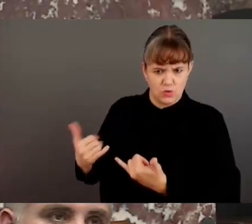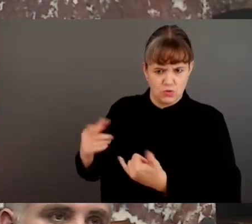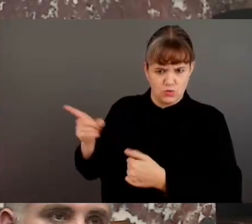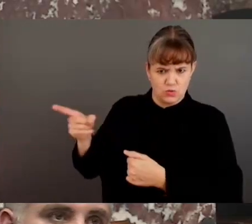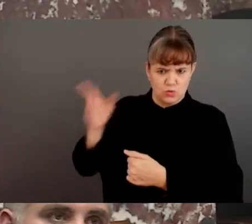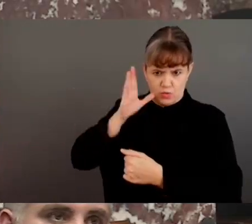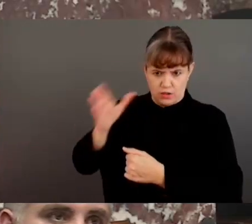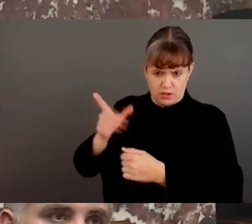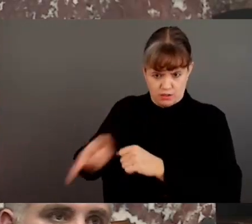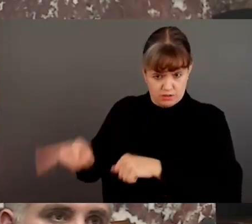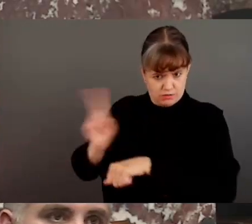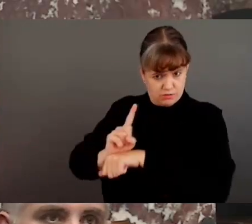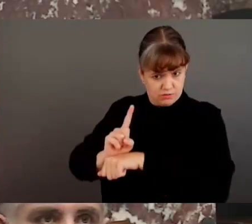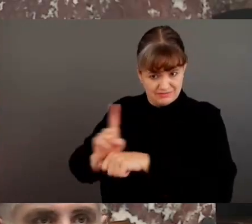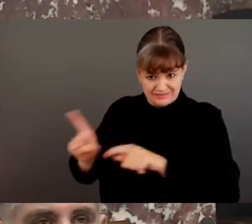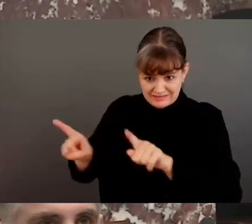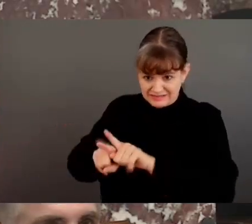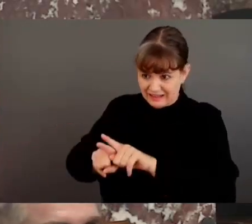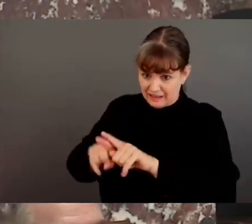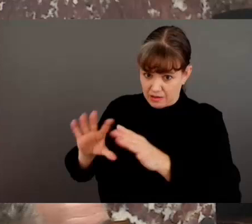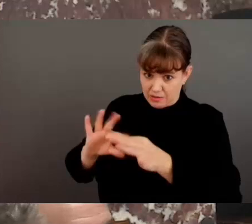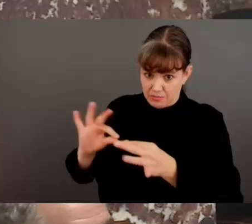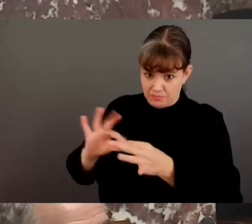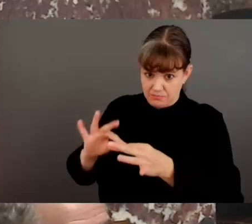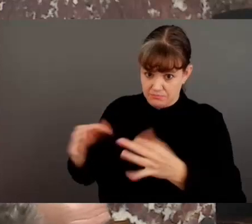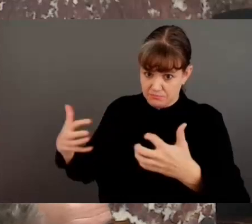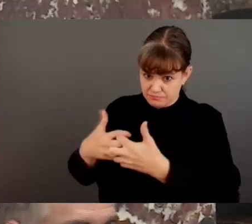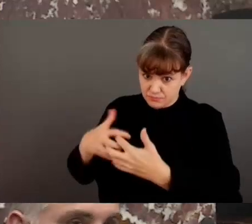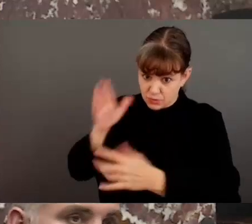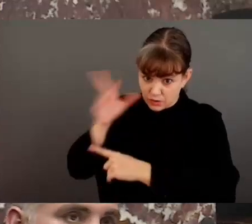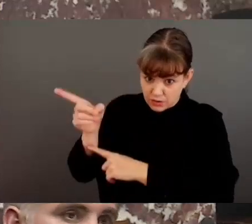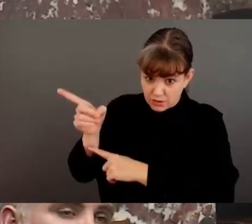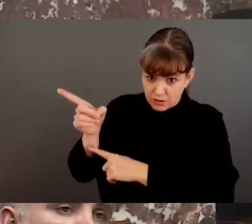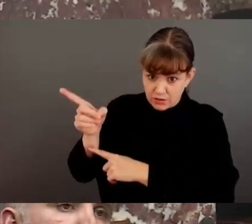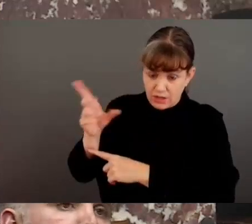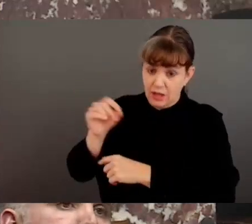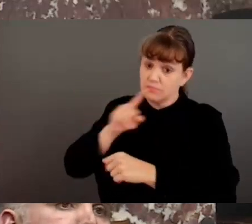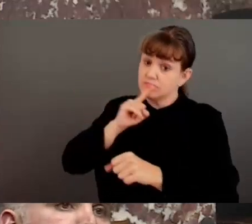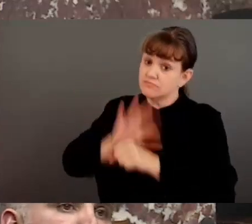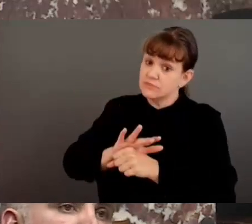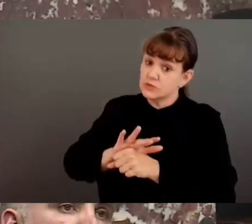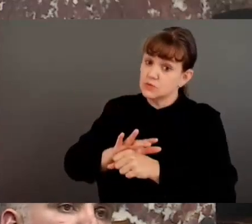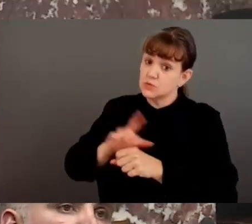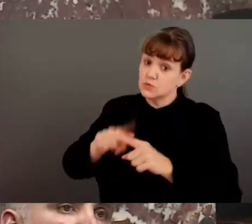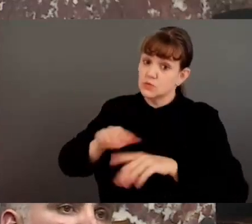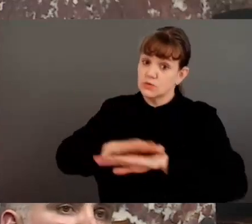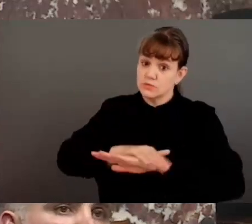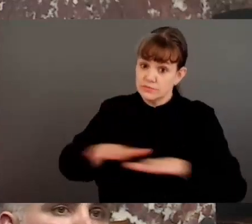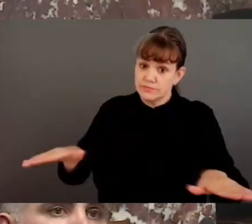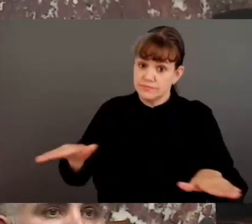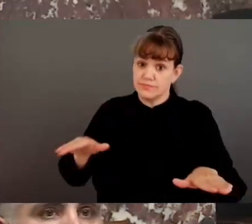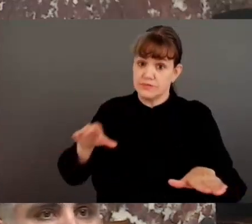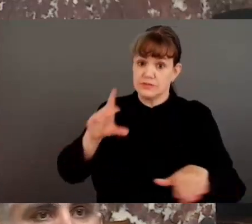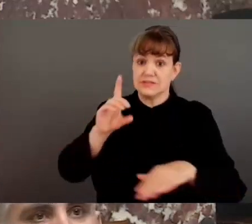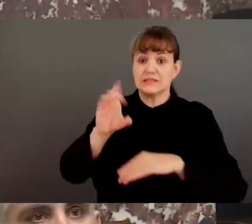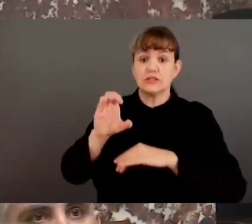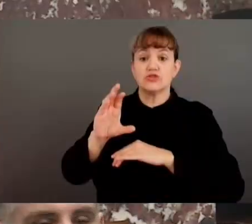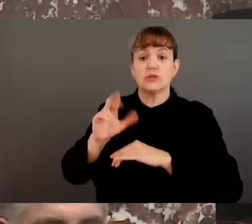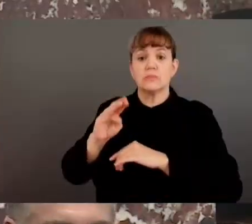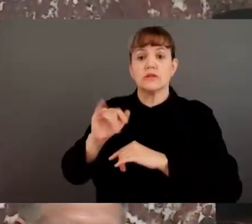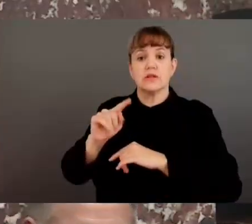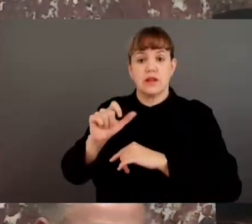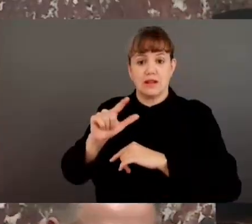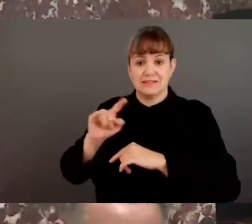words, and will he commit today to end it immediately? Yes or no? Not a speech, a yes or